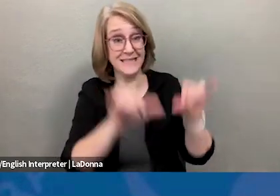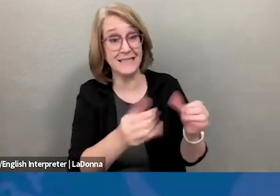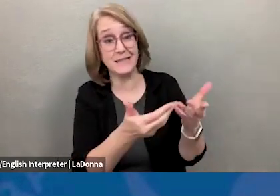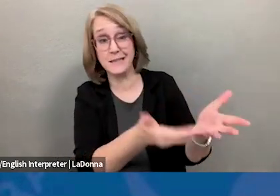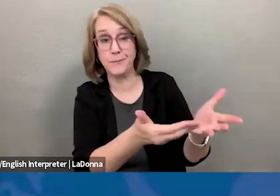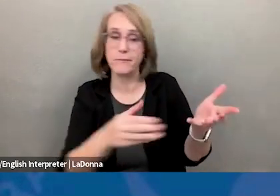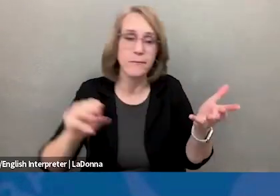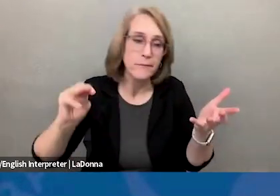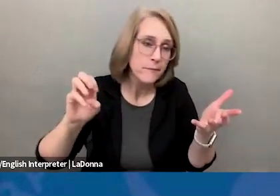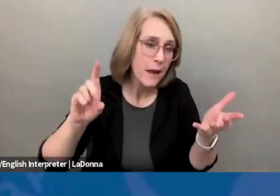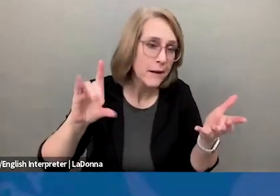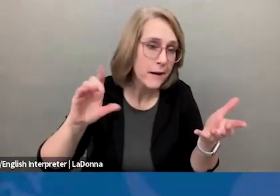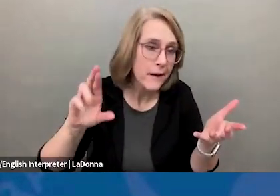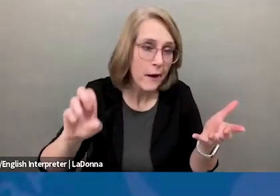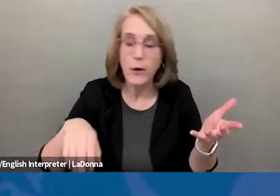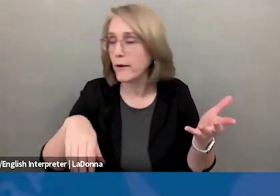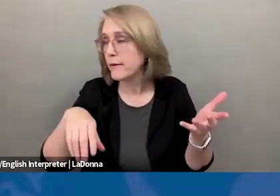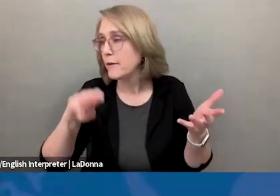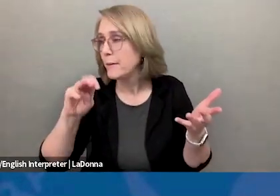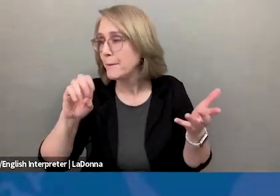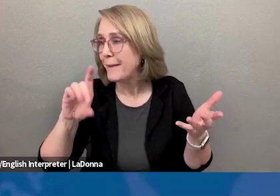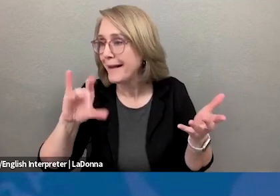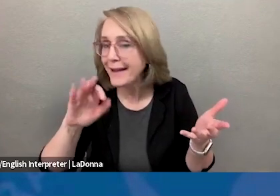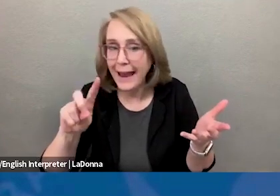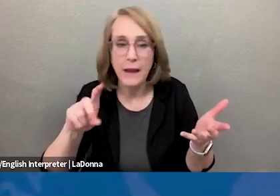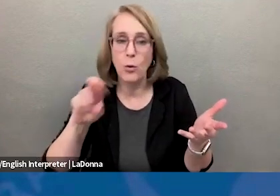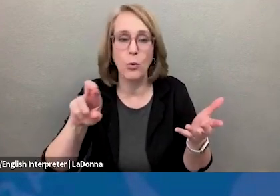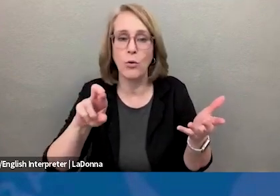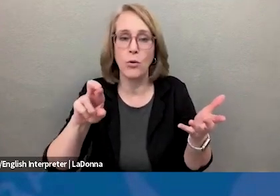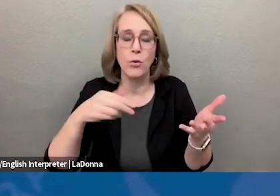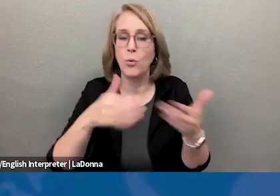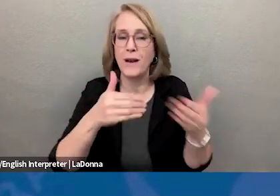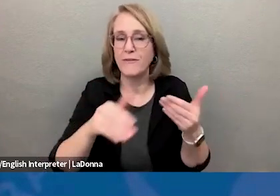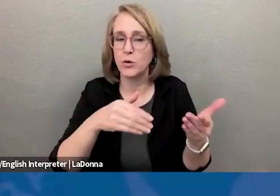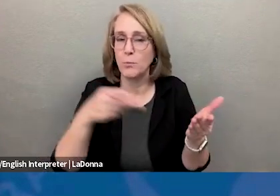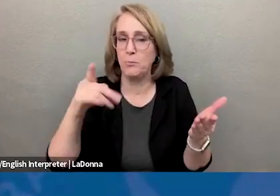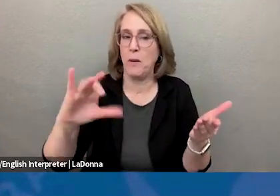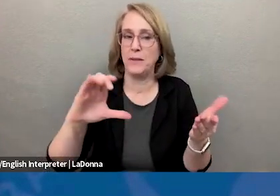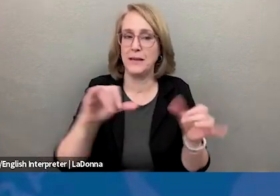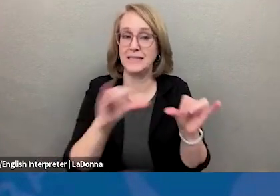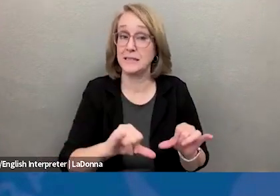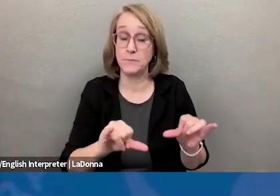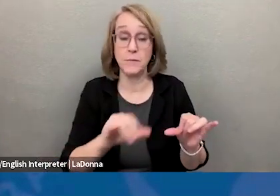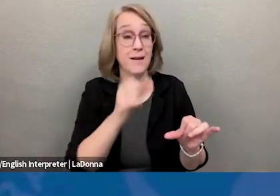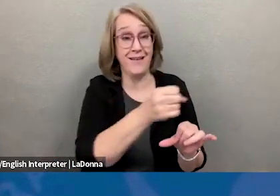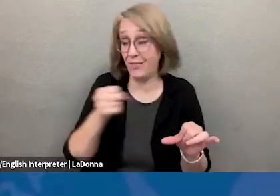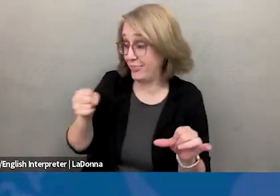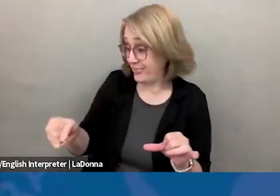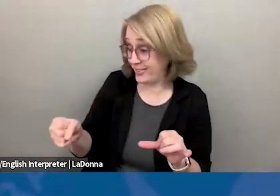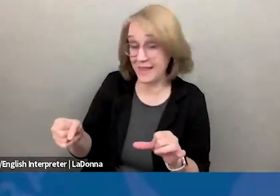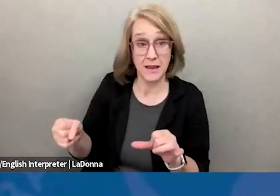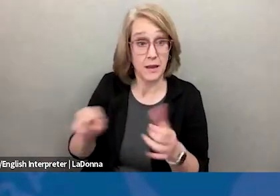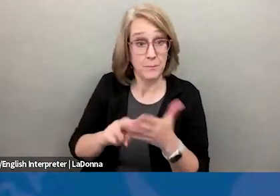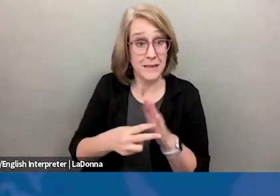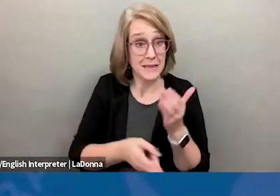any other publicly funded source of funding? Are we saving that system dollars?